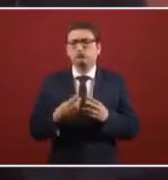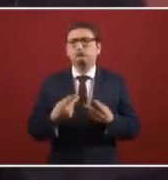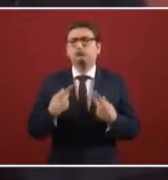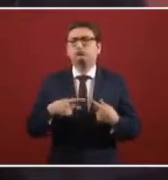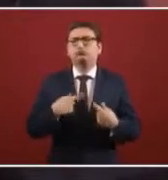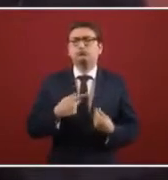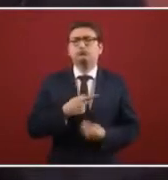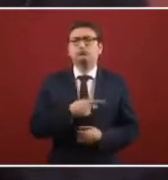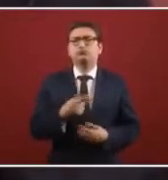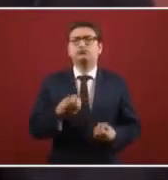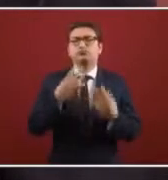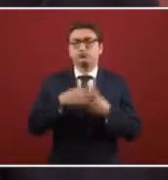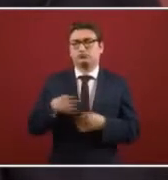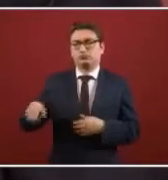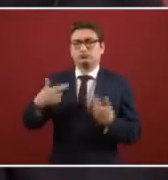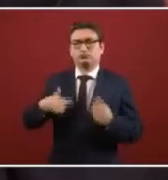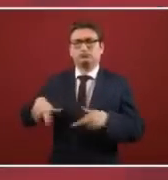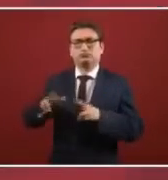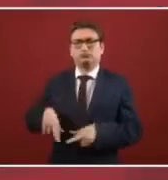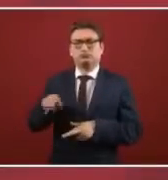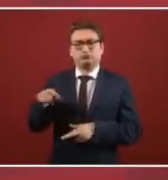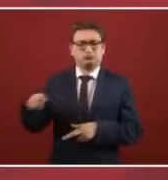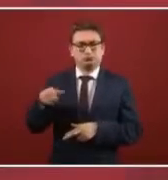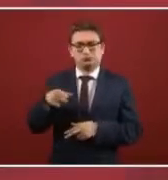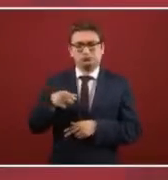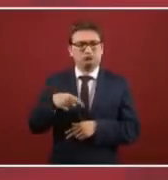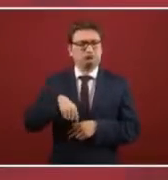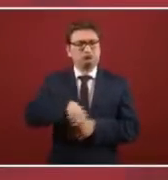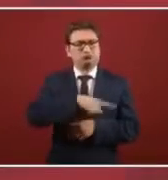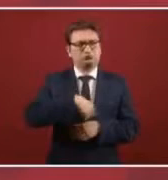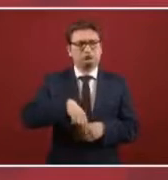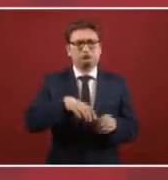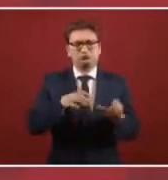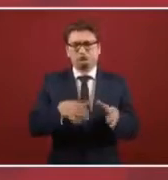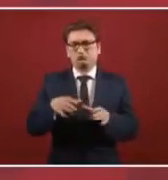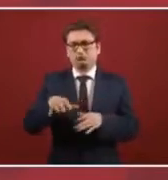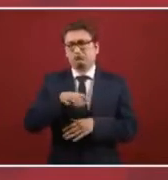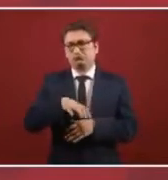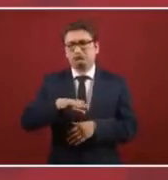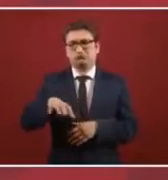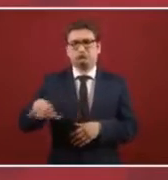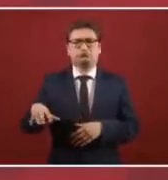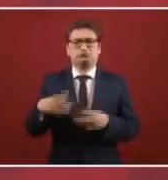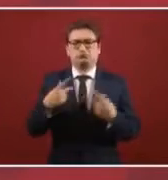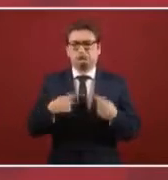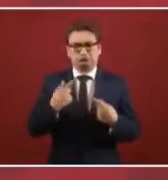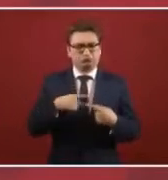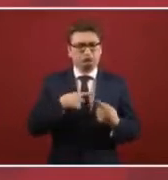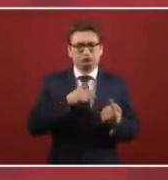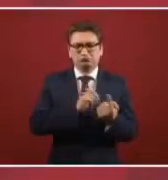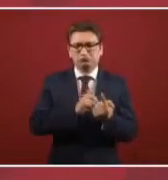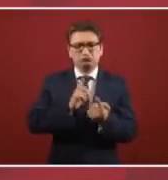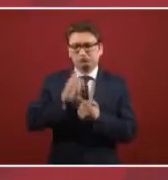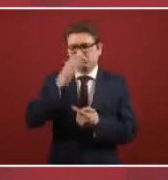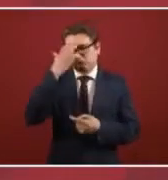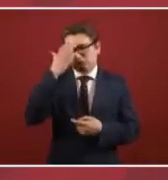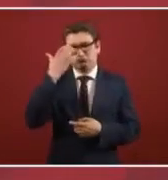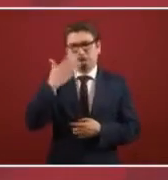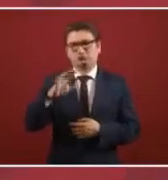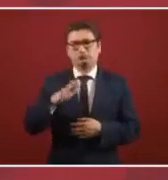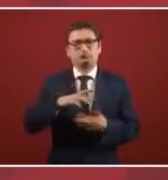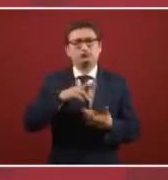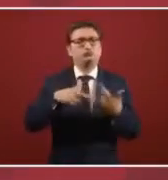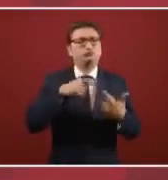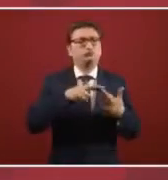los where representantes the representatives no conocen do not know las